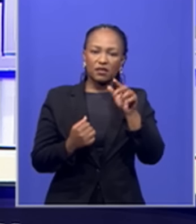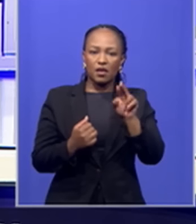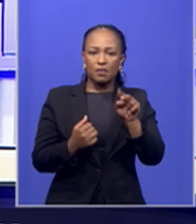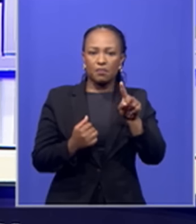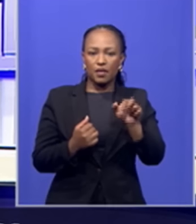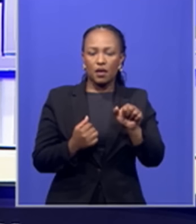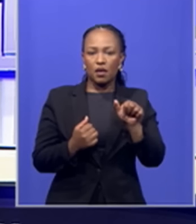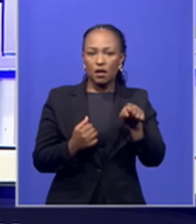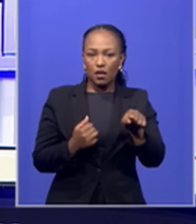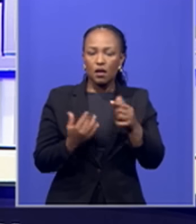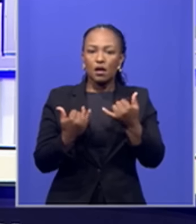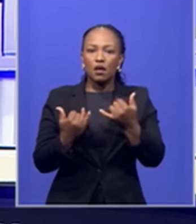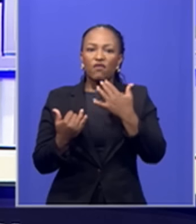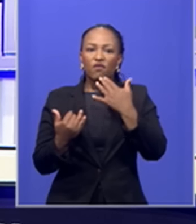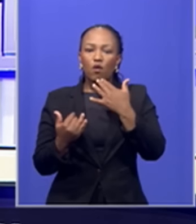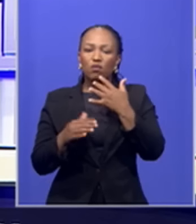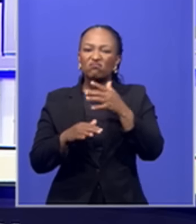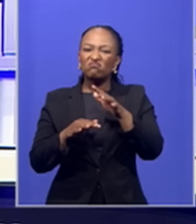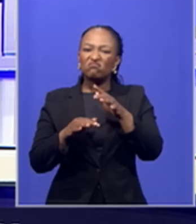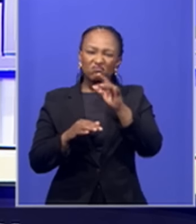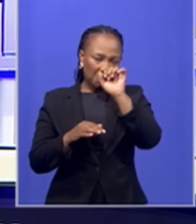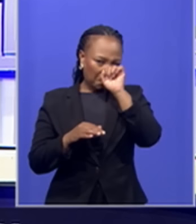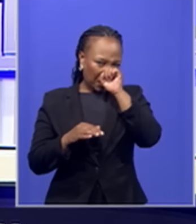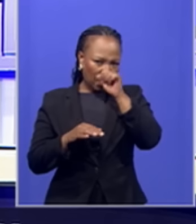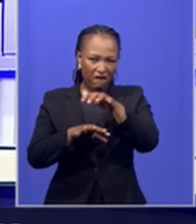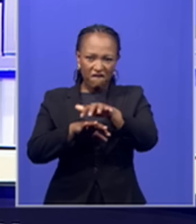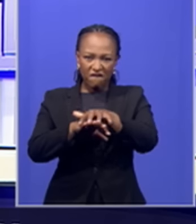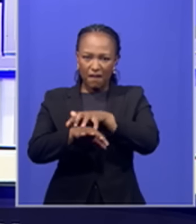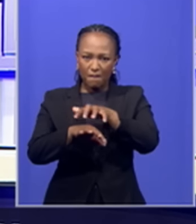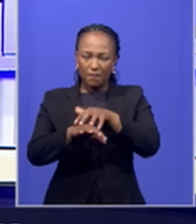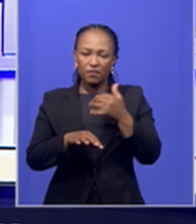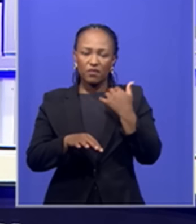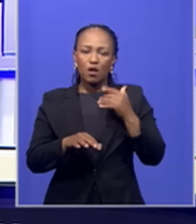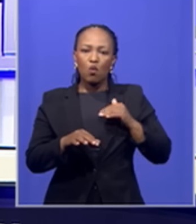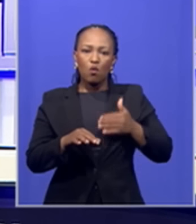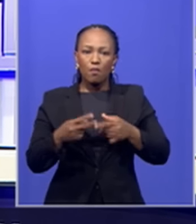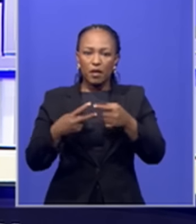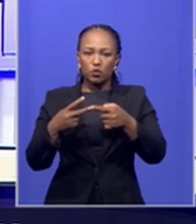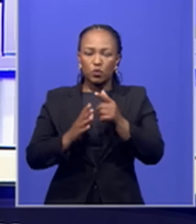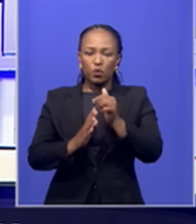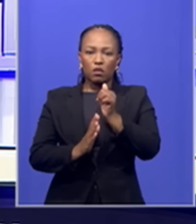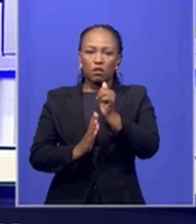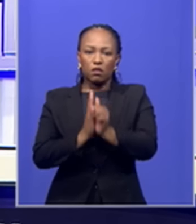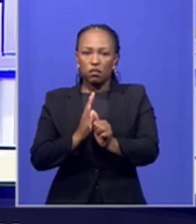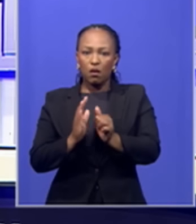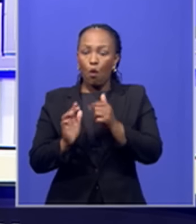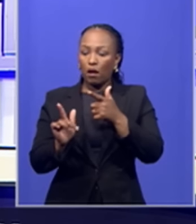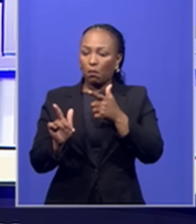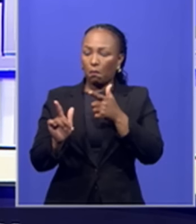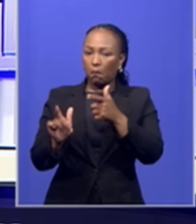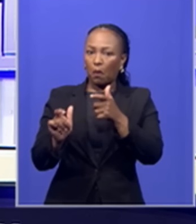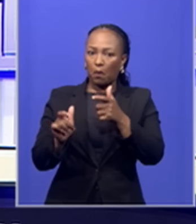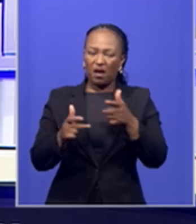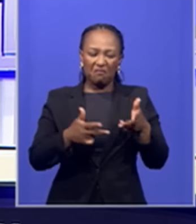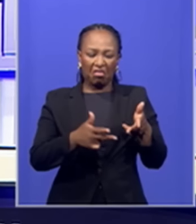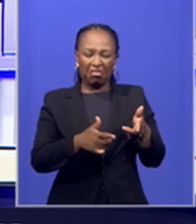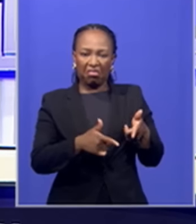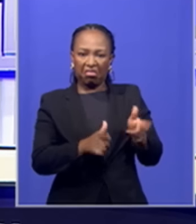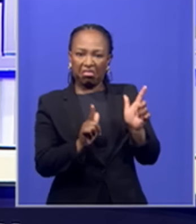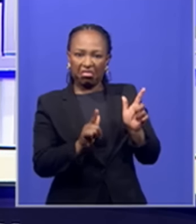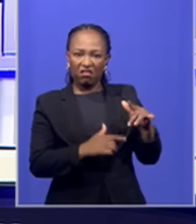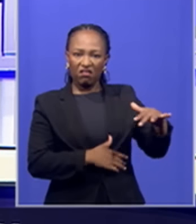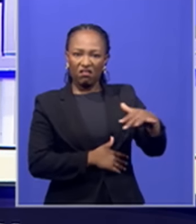tshekong ya polasi ya dikolobe yo go begang a bolaile basadi ba le babedi ka go ba thunsa le go ba fitlha ditopo tsa bona mo hokong ya dikolobe.